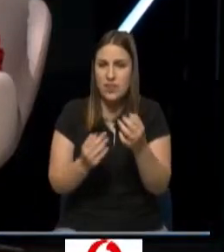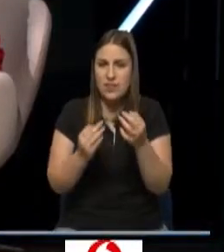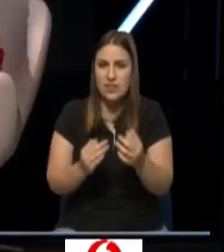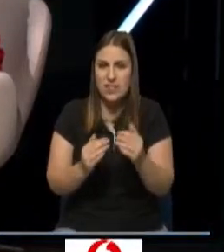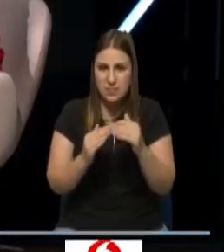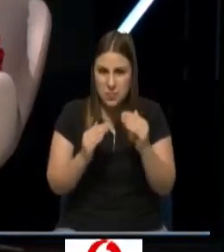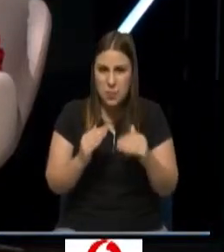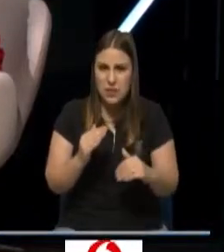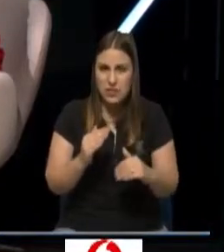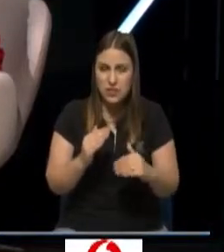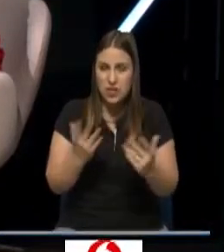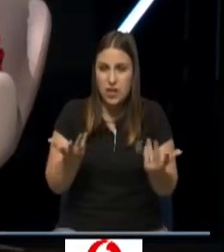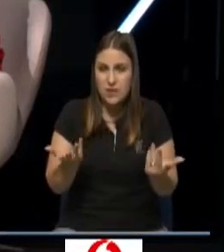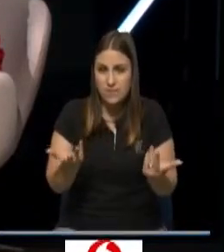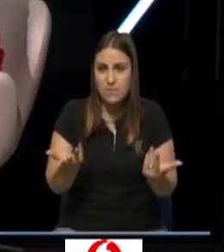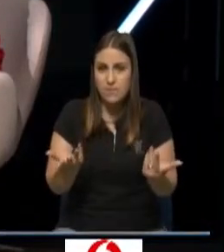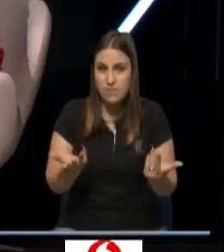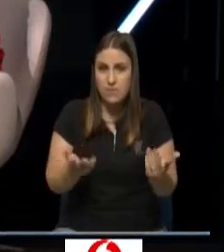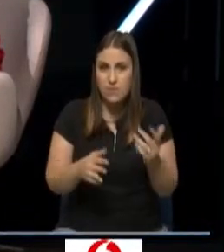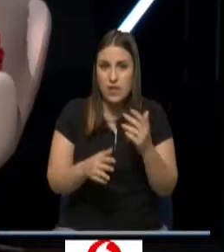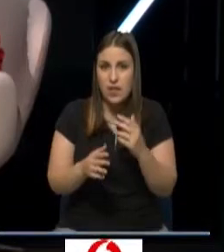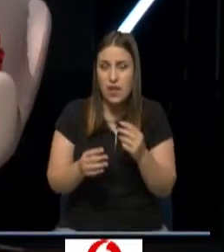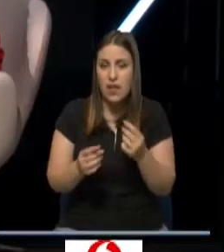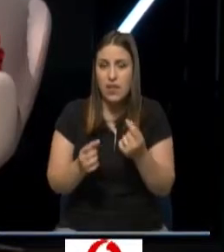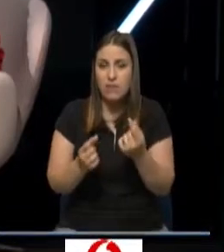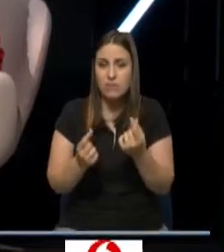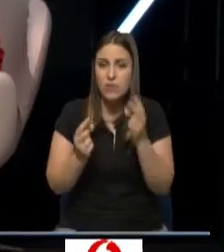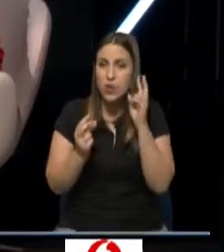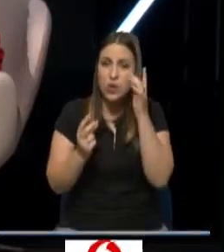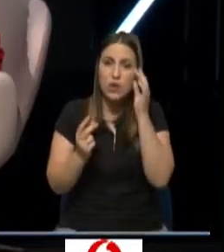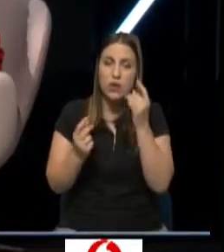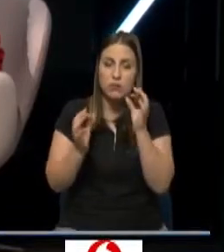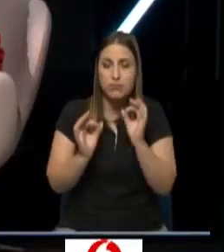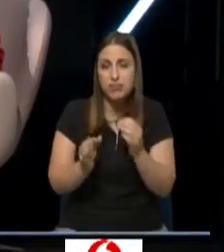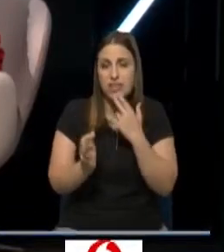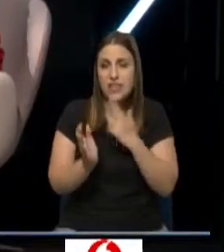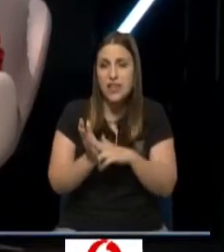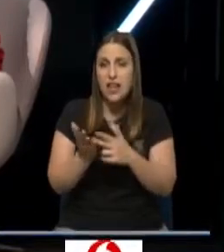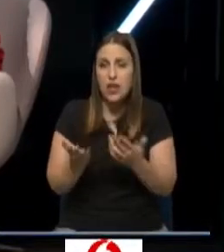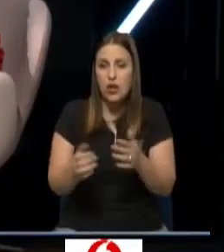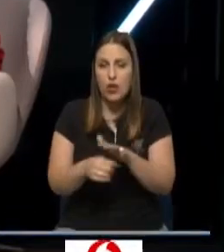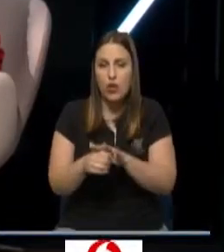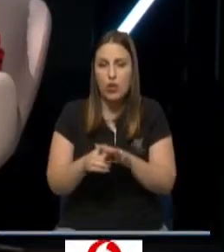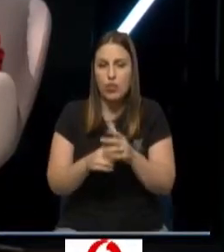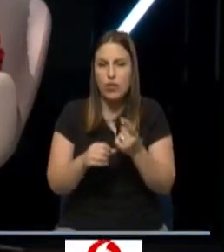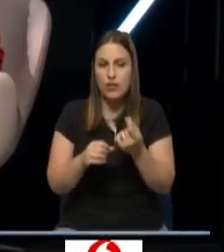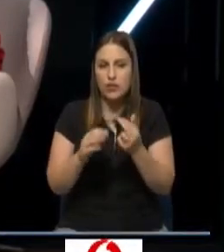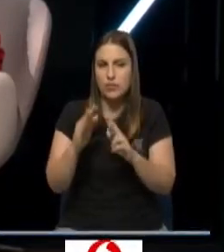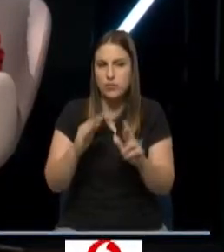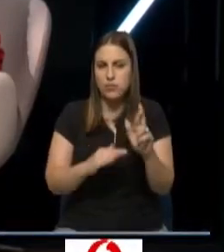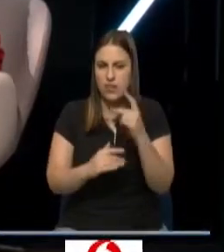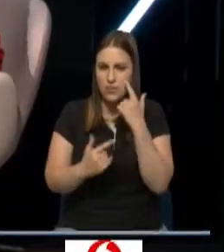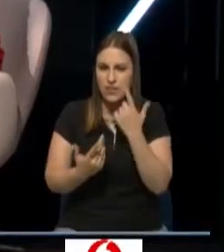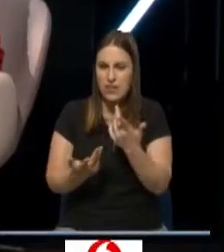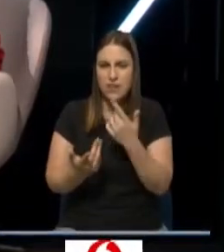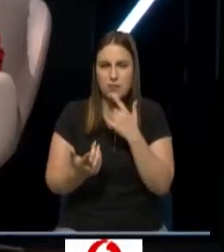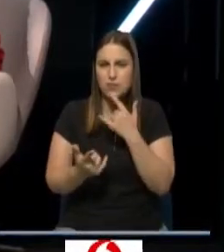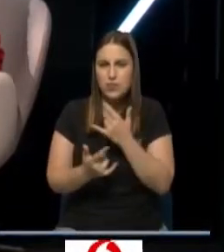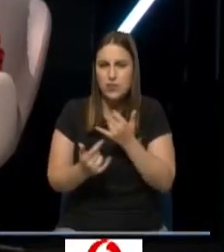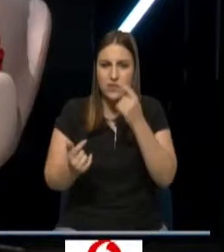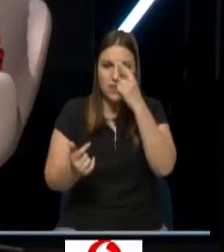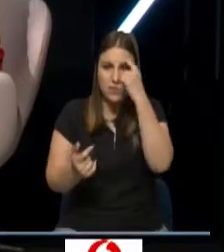inflation, prices are going to be decreased and are going to fall in nominal terms. In